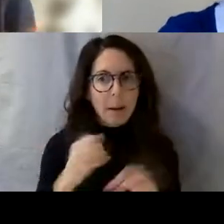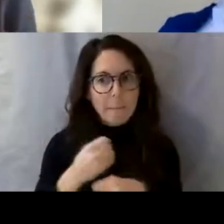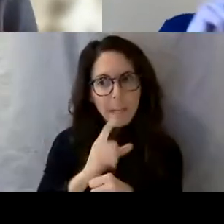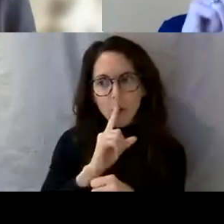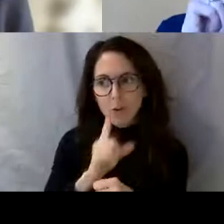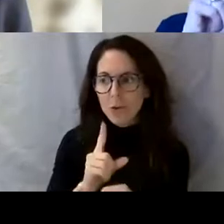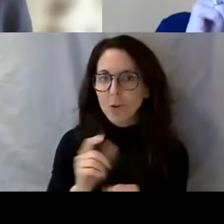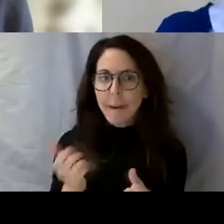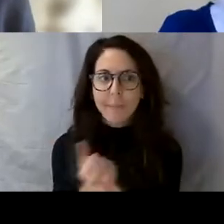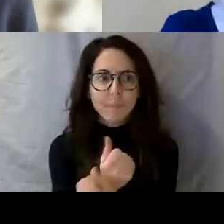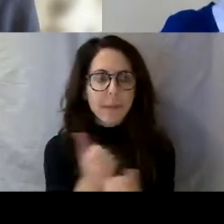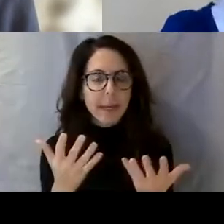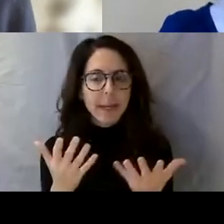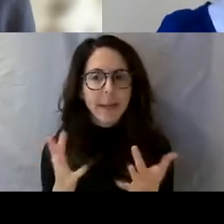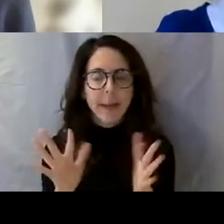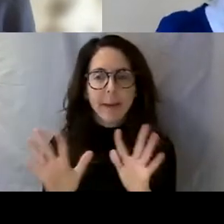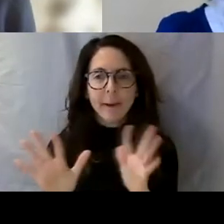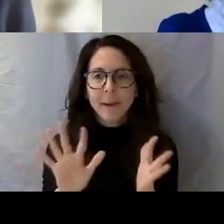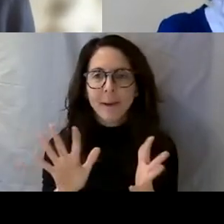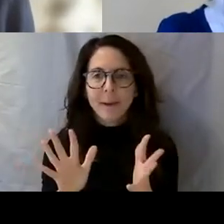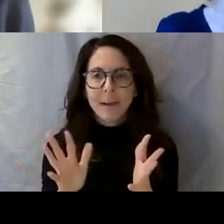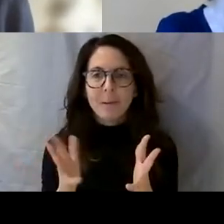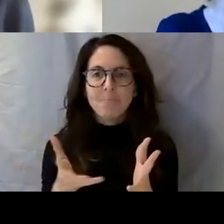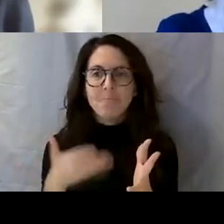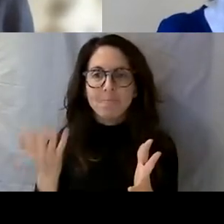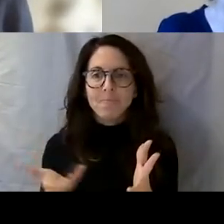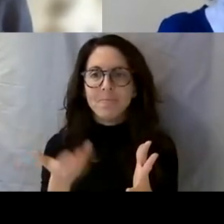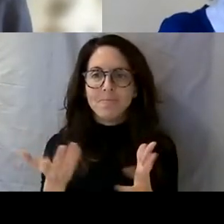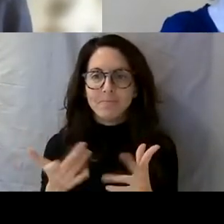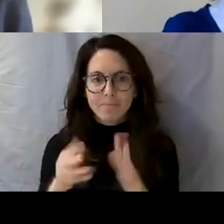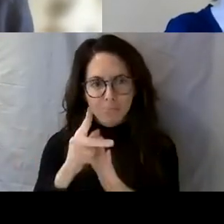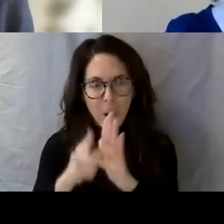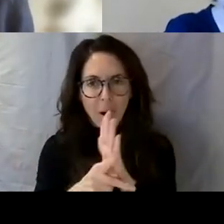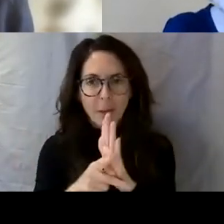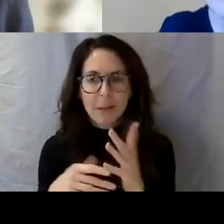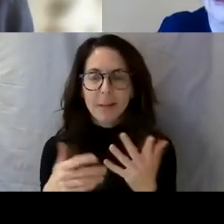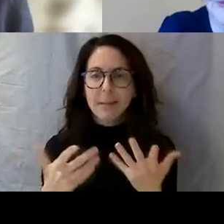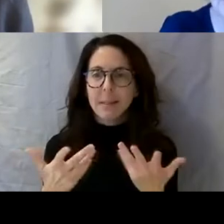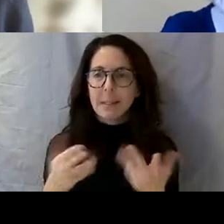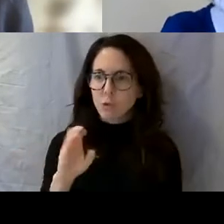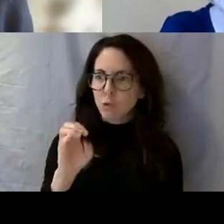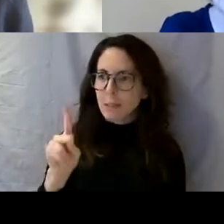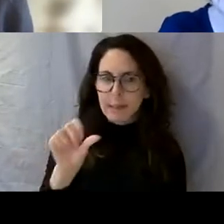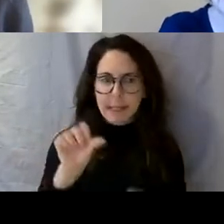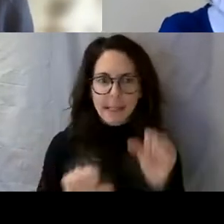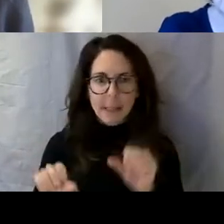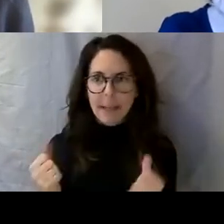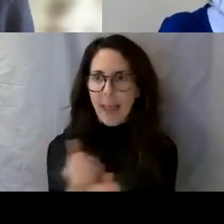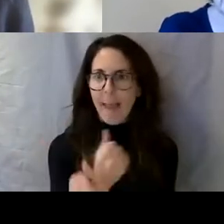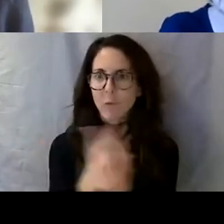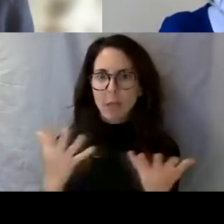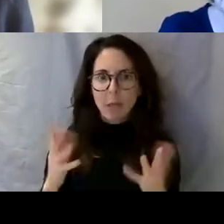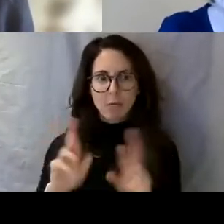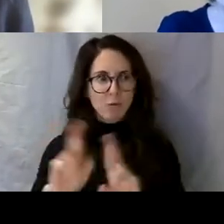things. Making sure that we have our policies and our risk assessment things